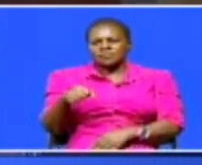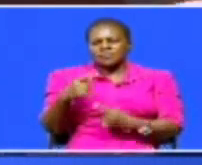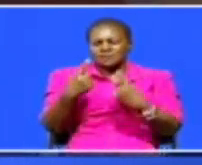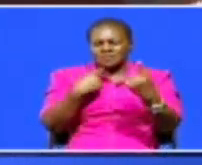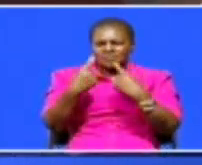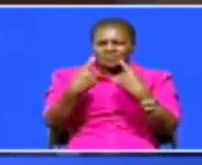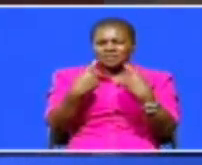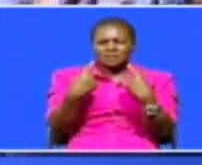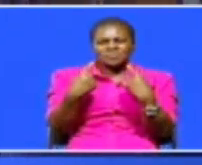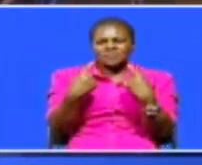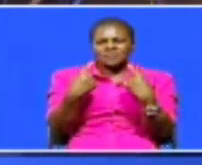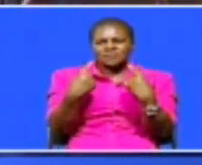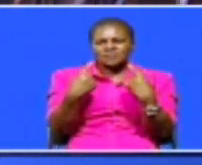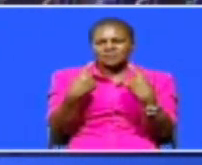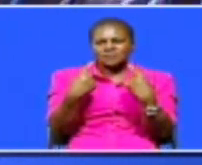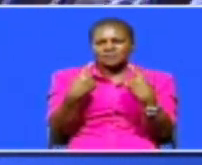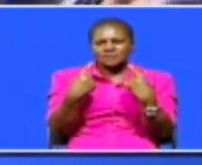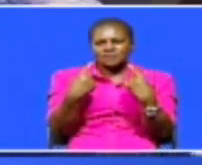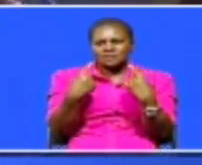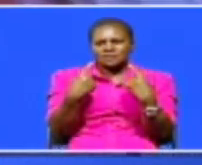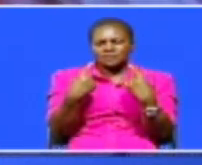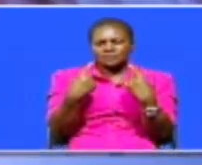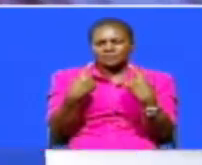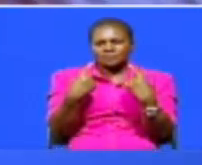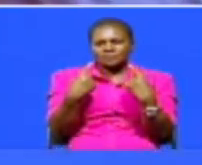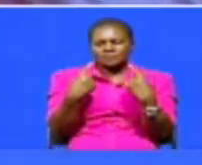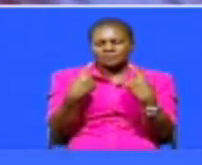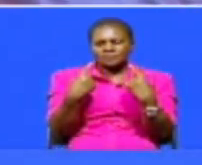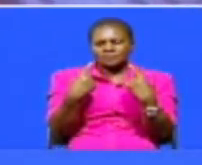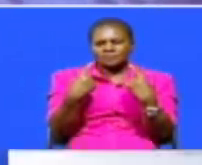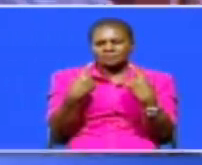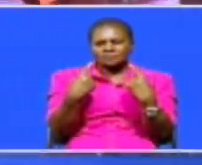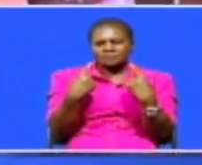going to translate into prosperity for the Wananchi.